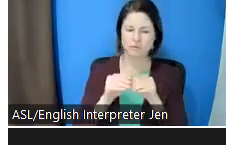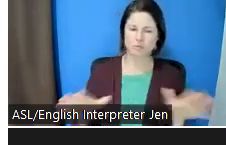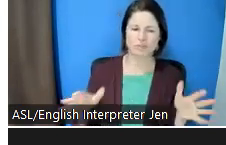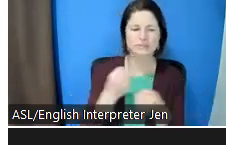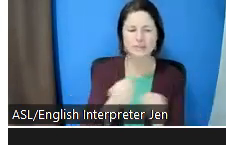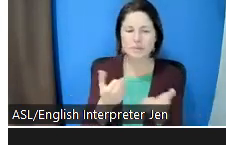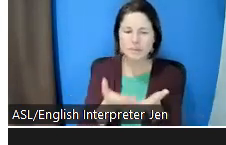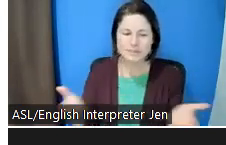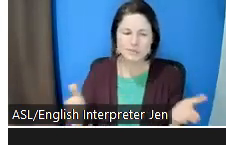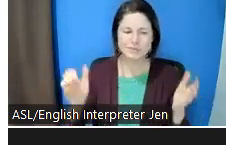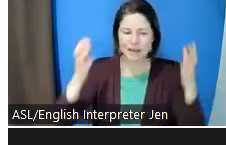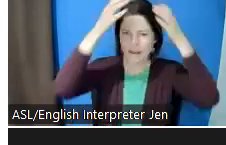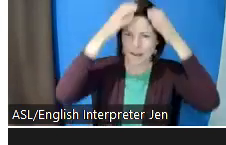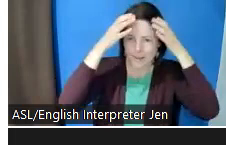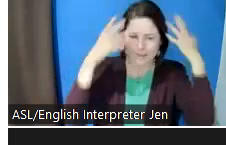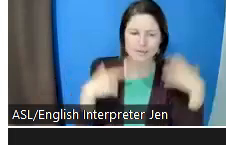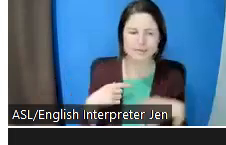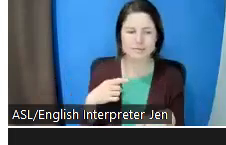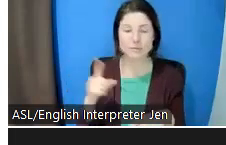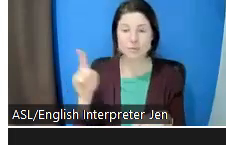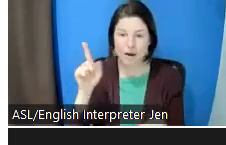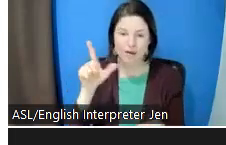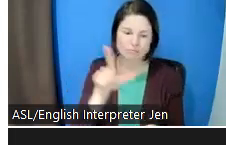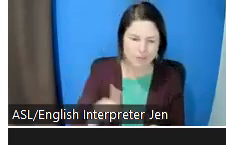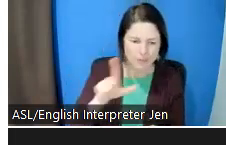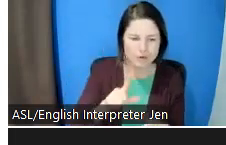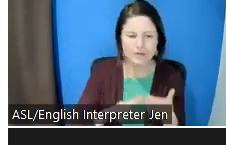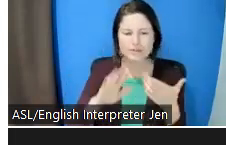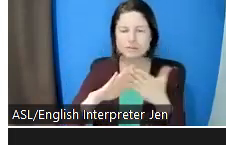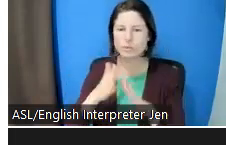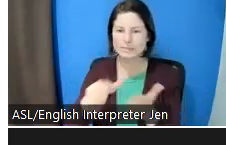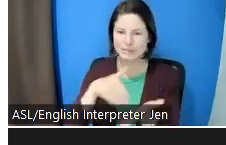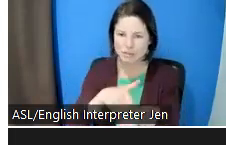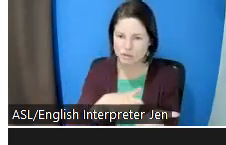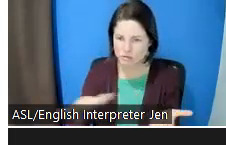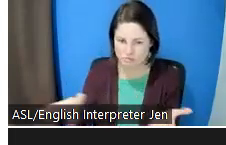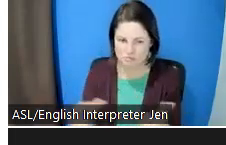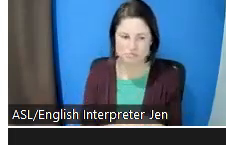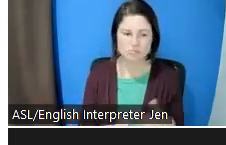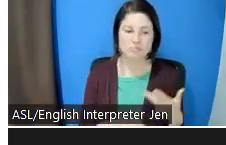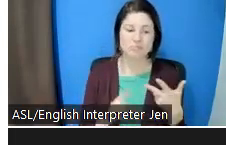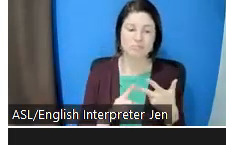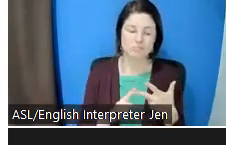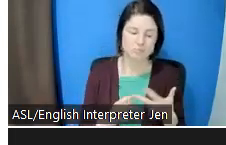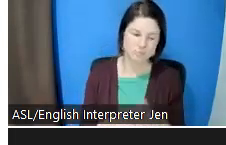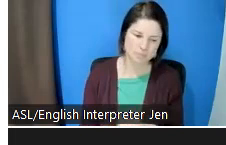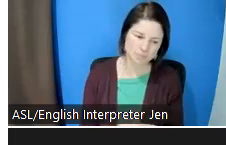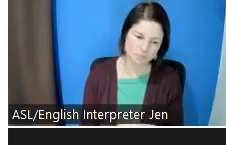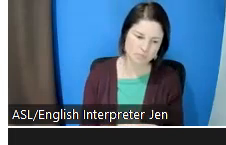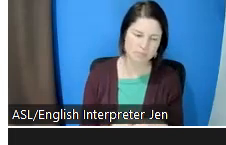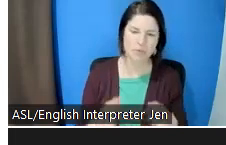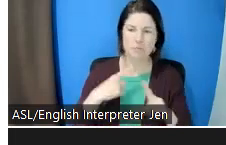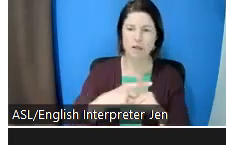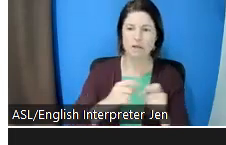with areas like libraries and community centers, and then a series of pop-up participatory events such